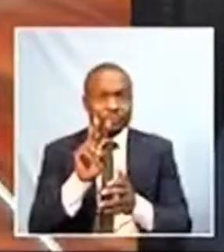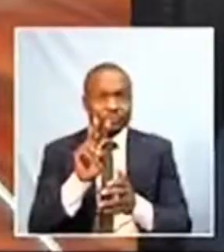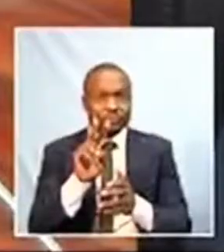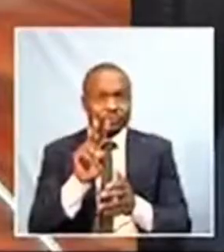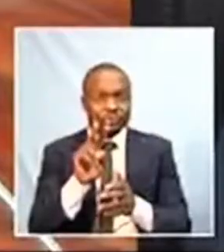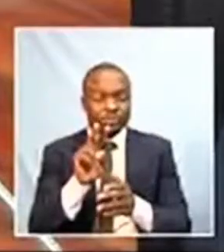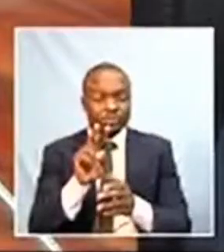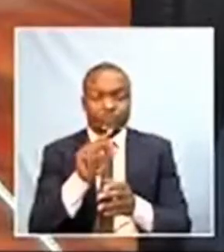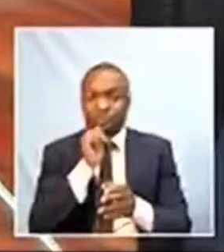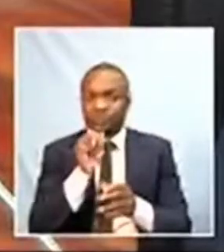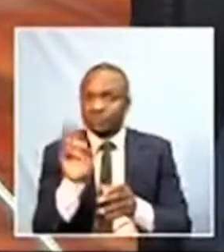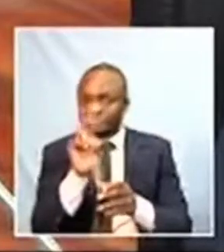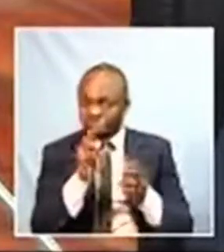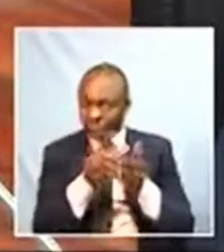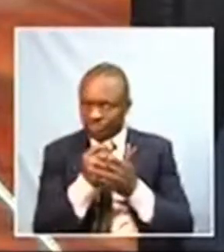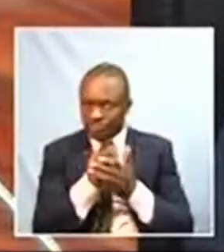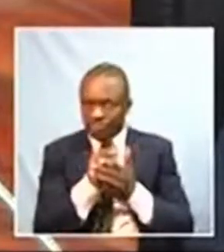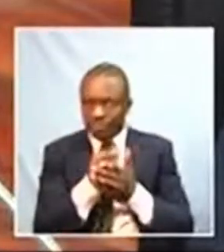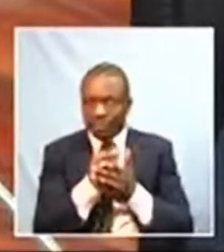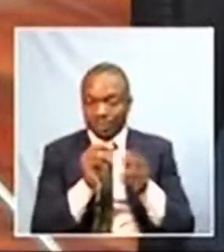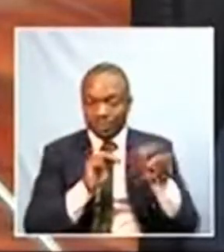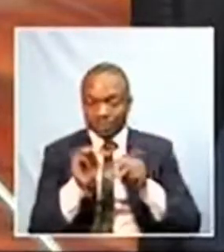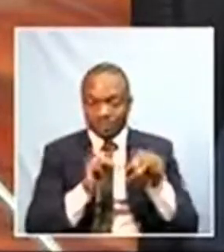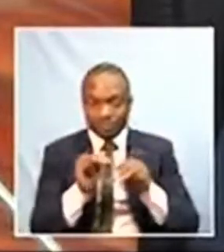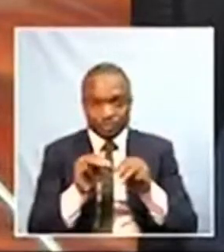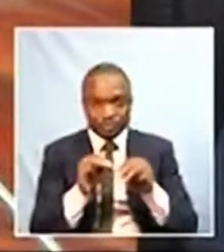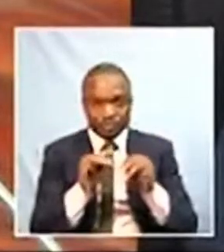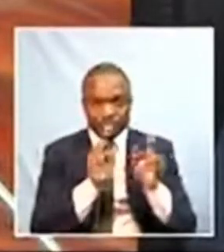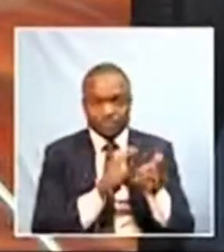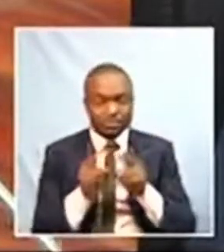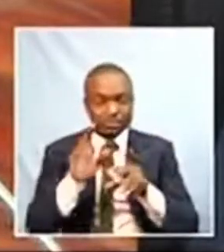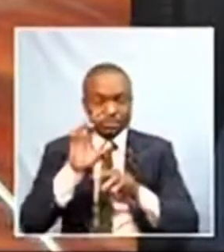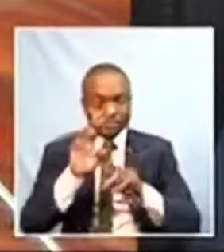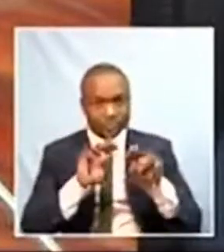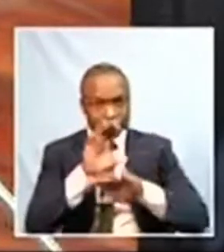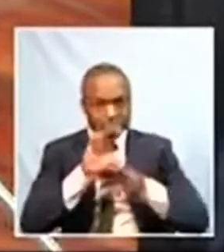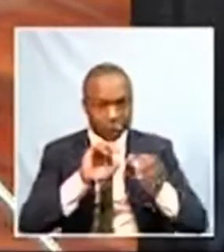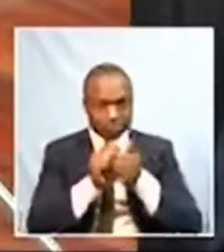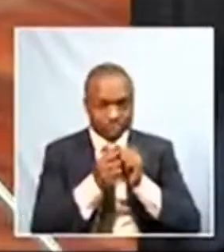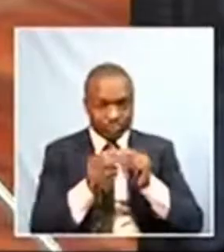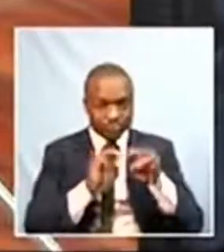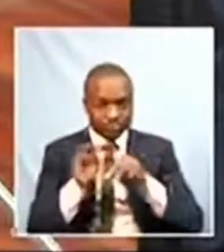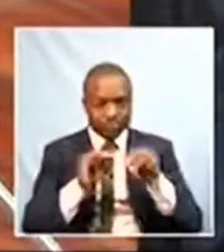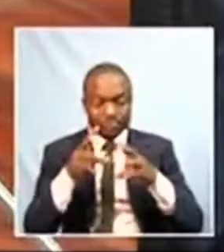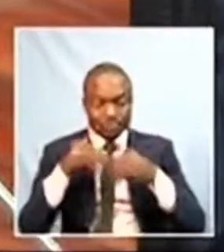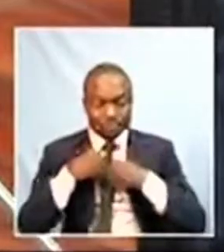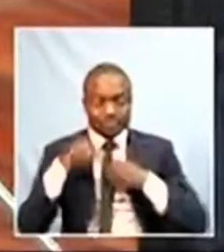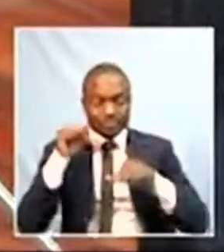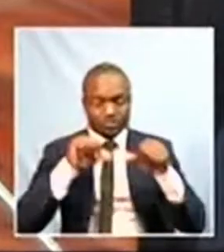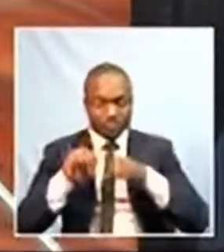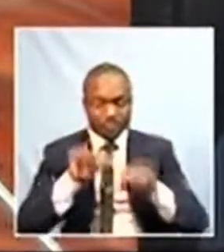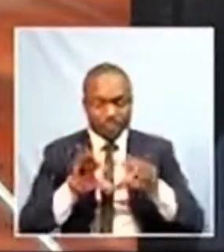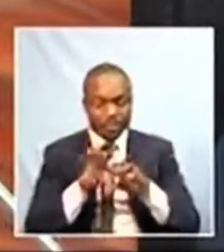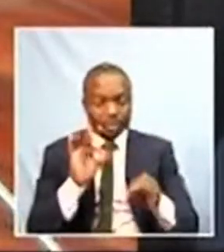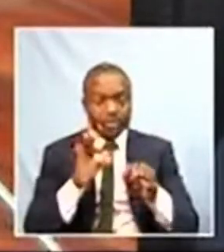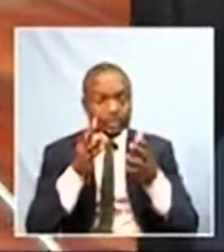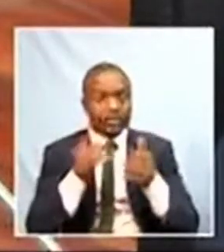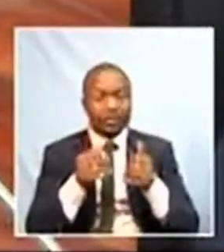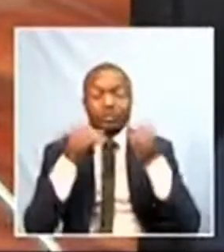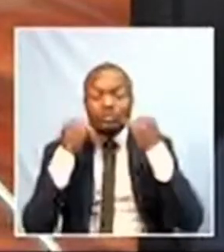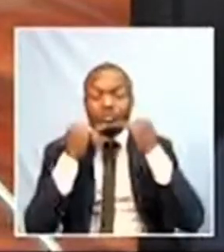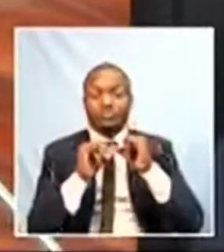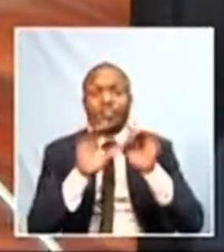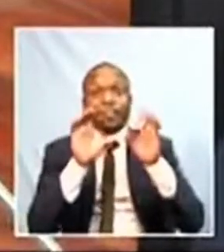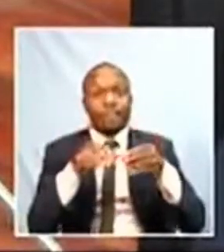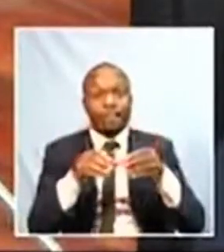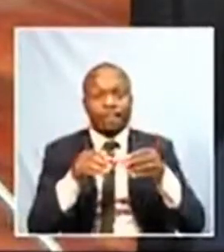Chair, management response. Cause of the query, management acknowledges the observations of the Auditor General and wishes to inform the